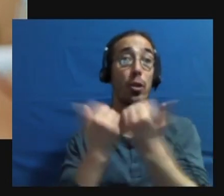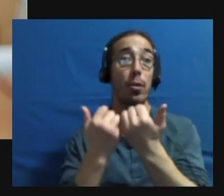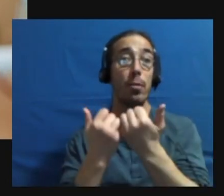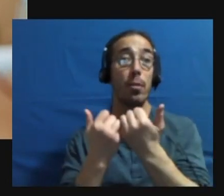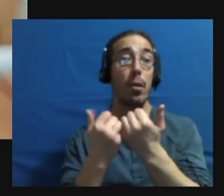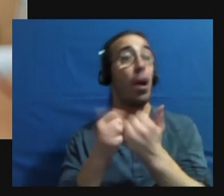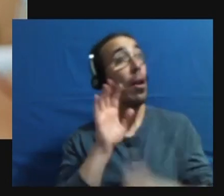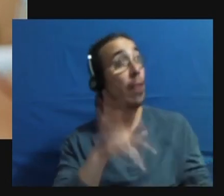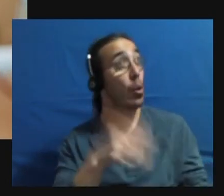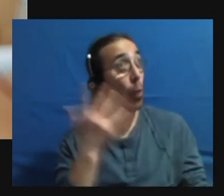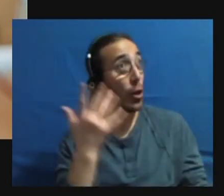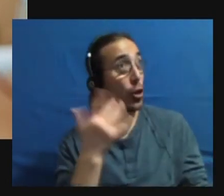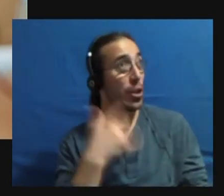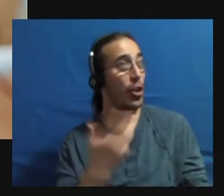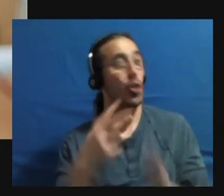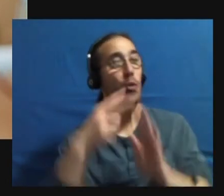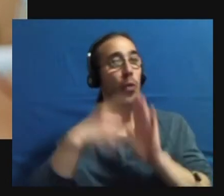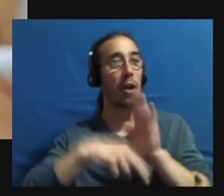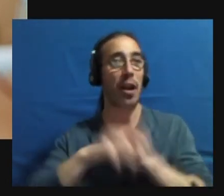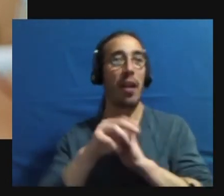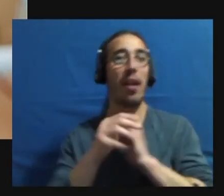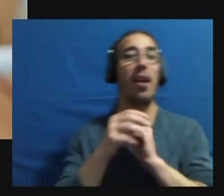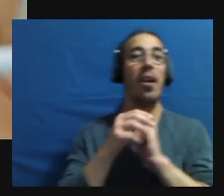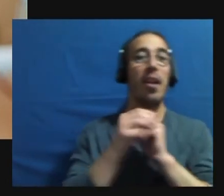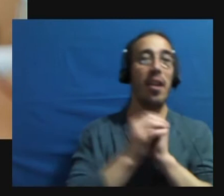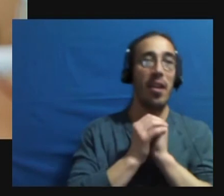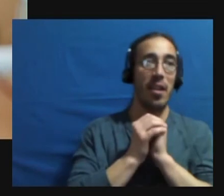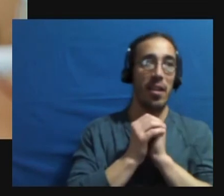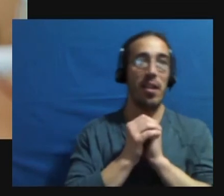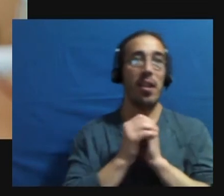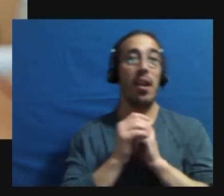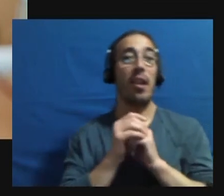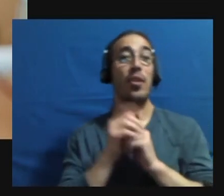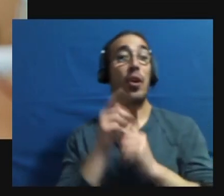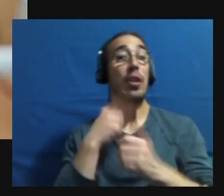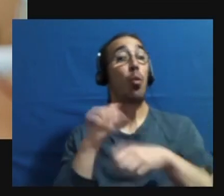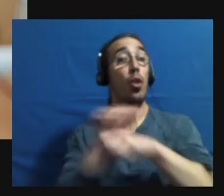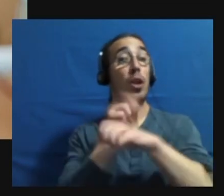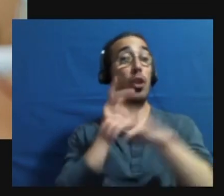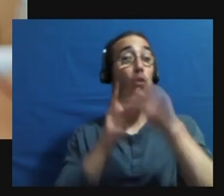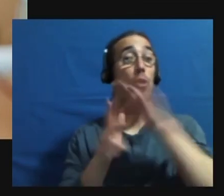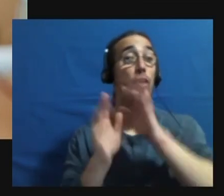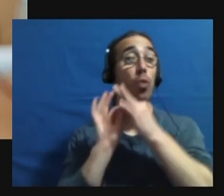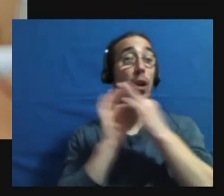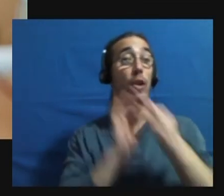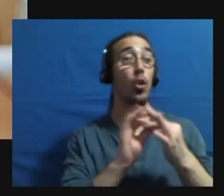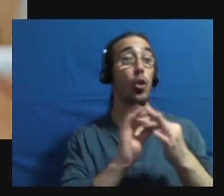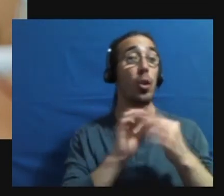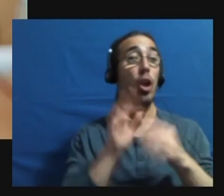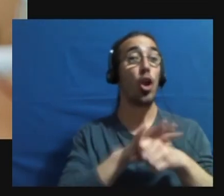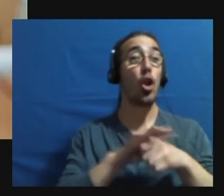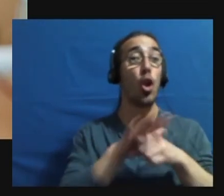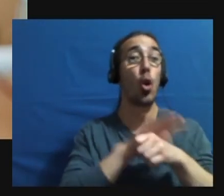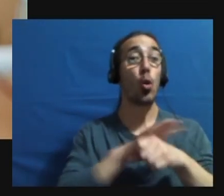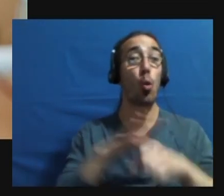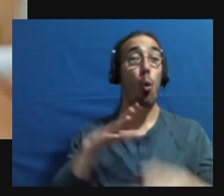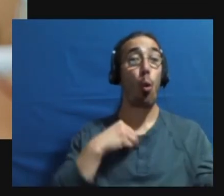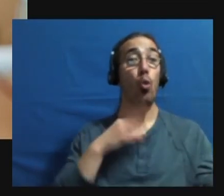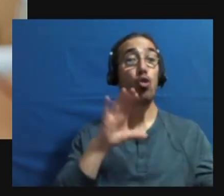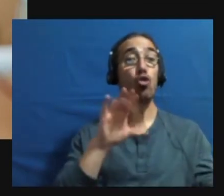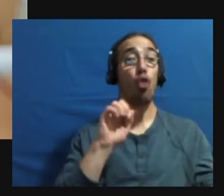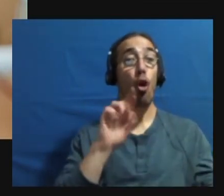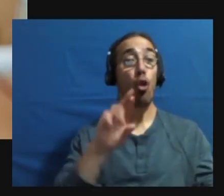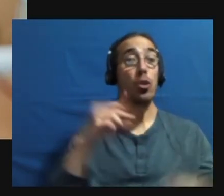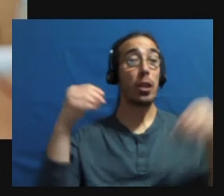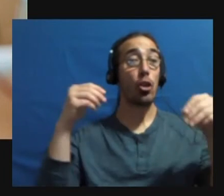Yeah, okay. Mark, an autistic man, was working in a garage associated with a locally owned car dealership. Mark was always